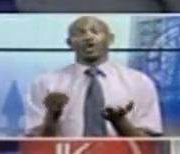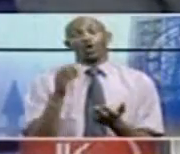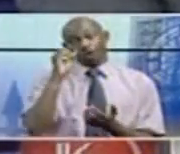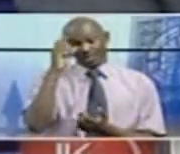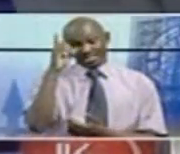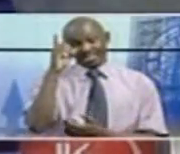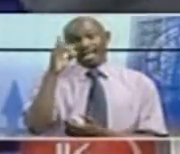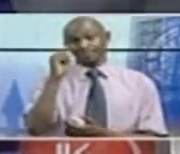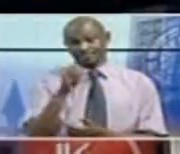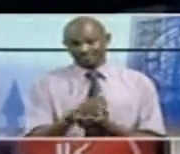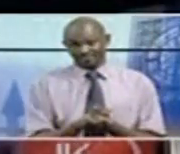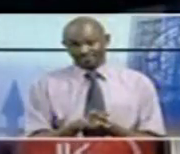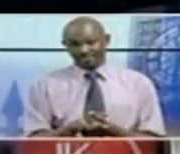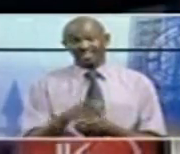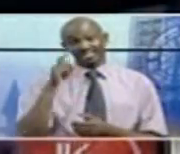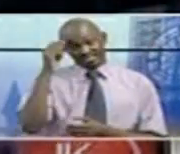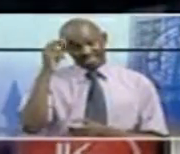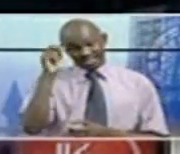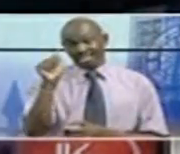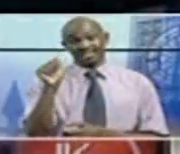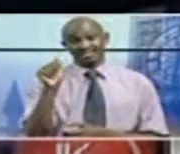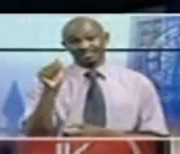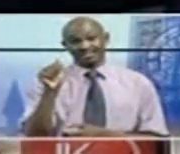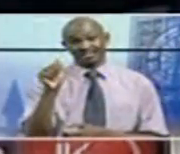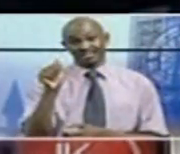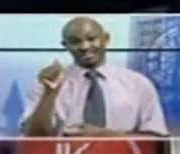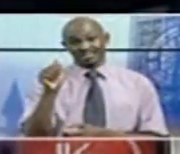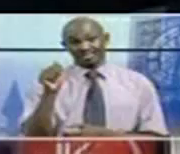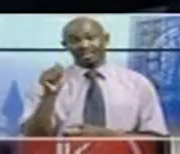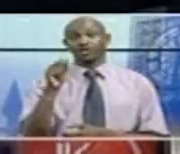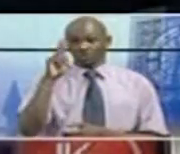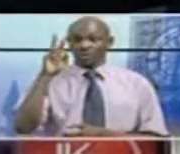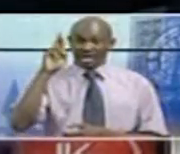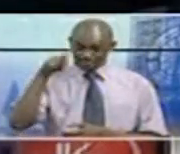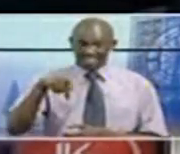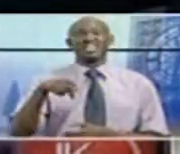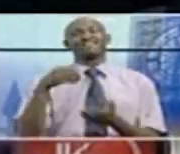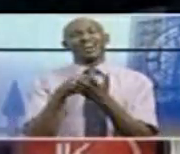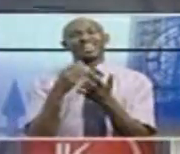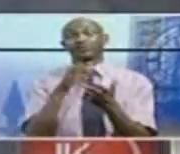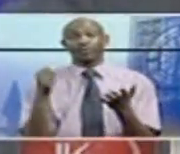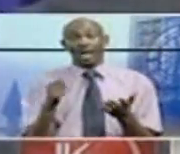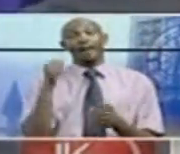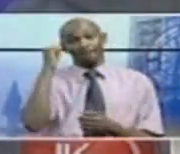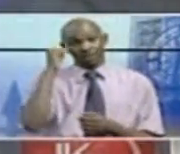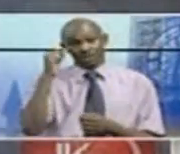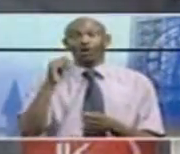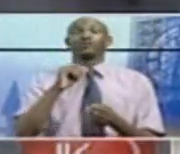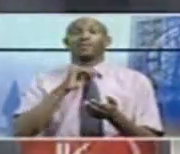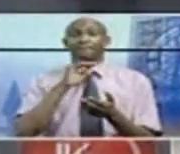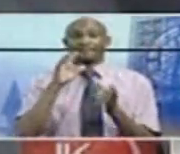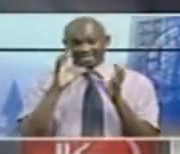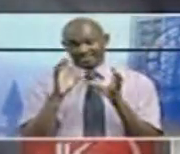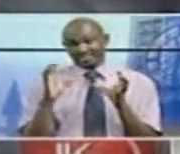ODM, TNA, and URP are financed through the political parties fund, which